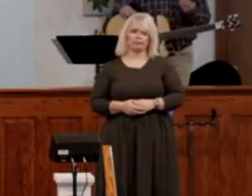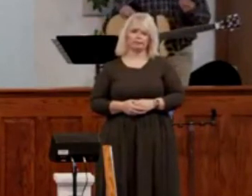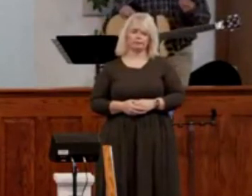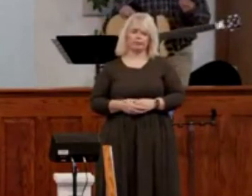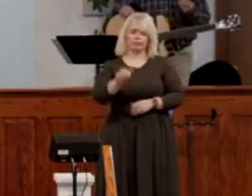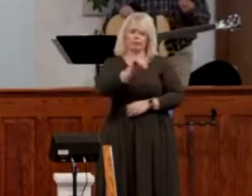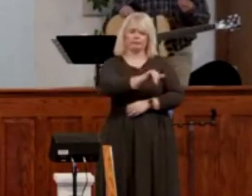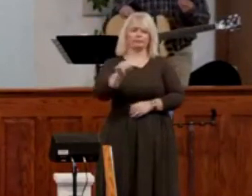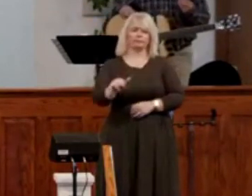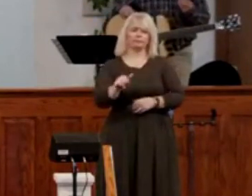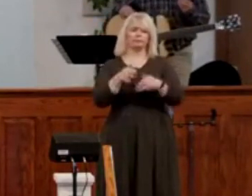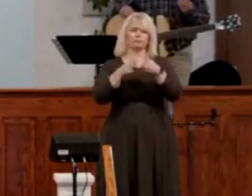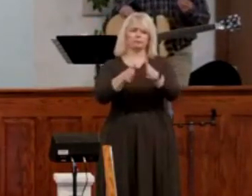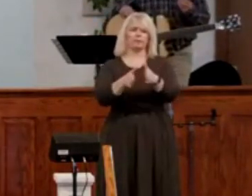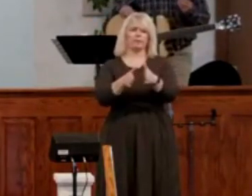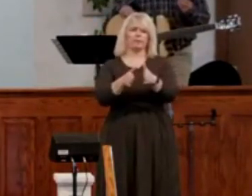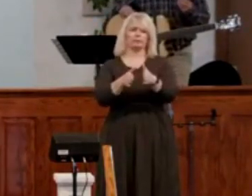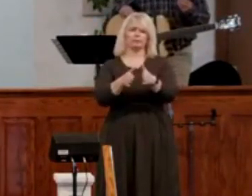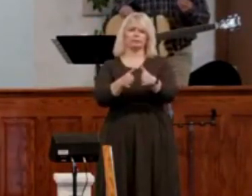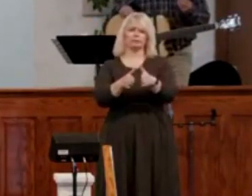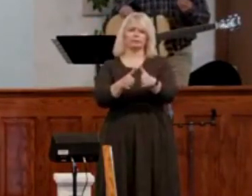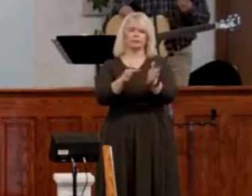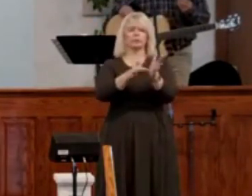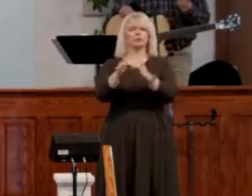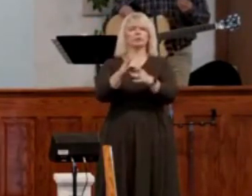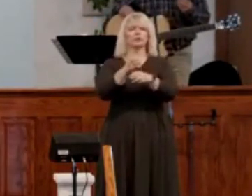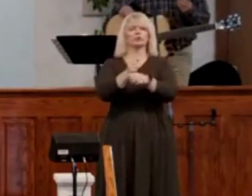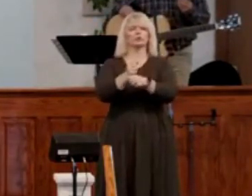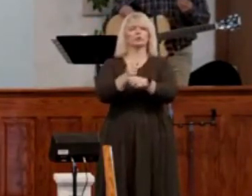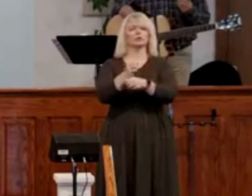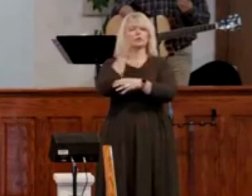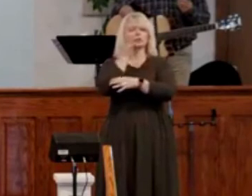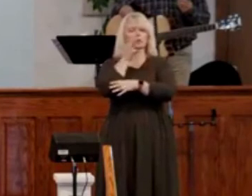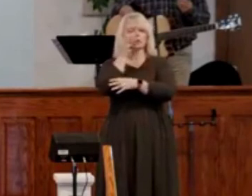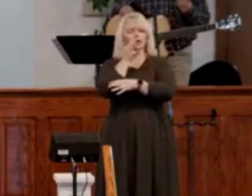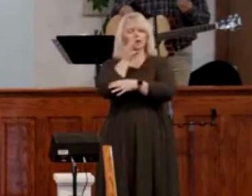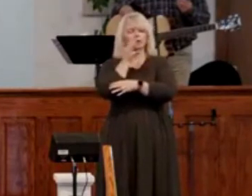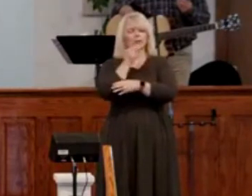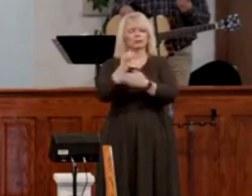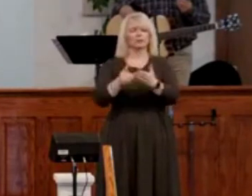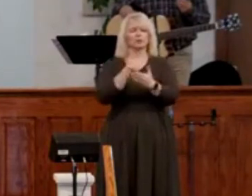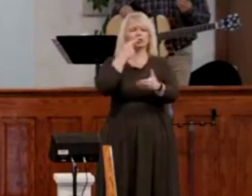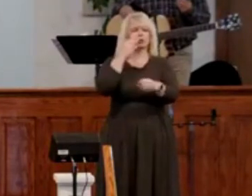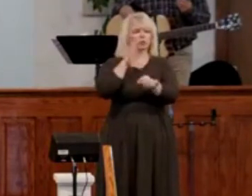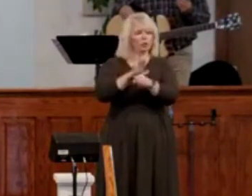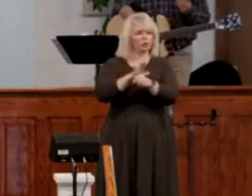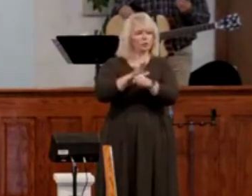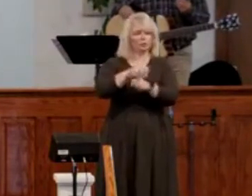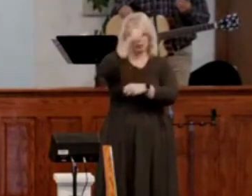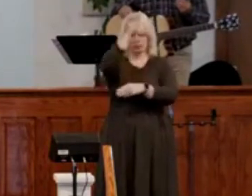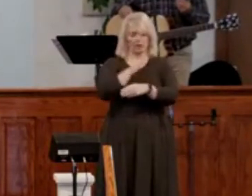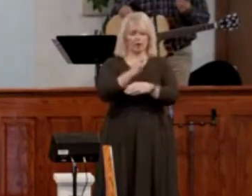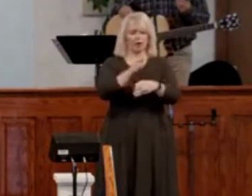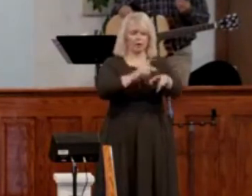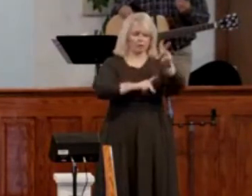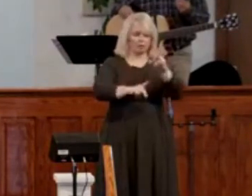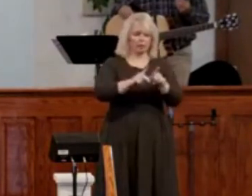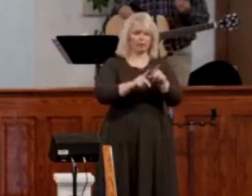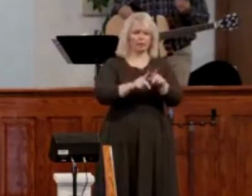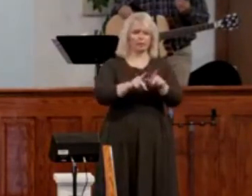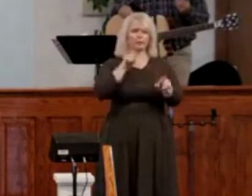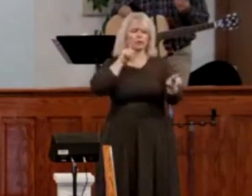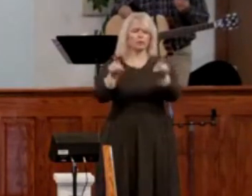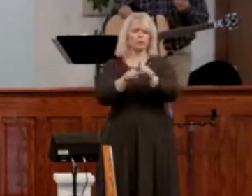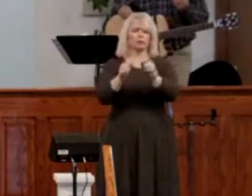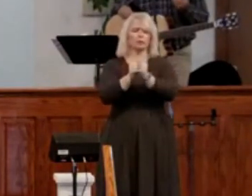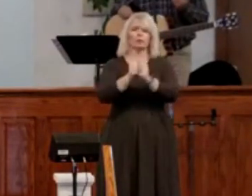In the same way, he took the cup of wine after supper, saying, "This cup is the new covenant between God and his people, an agreement confirmed with my